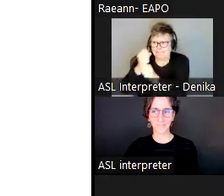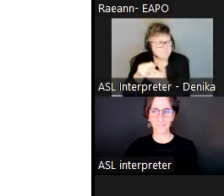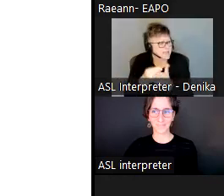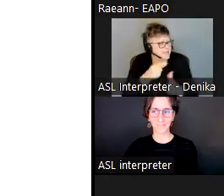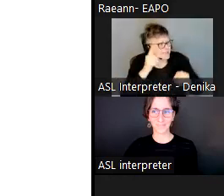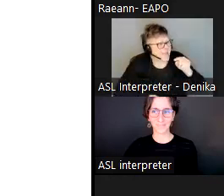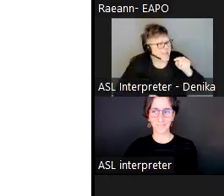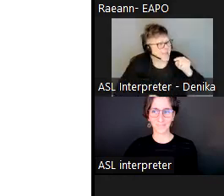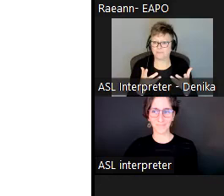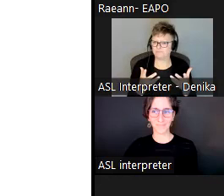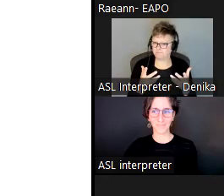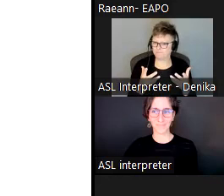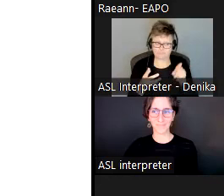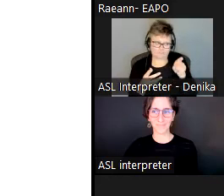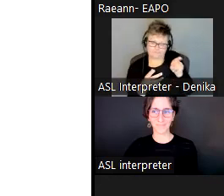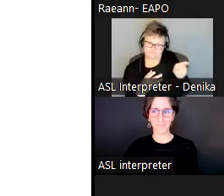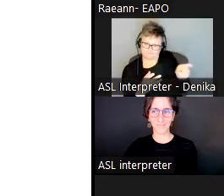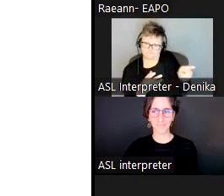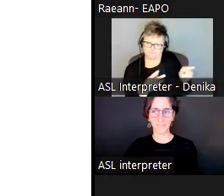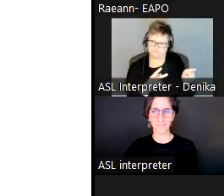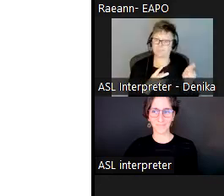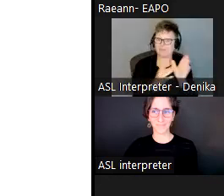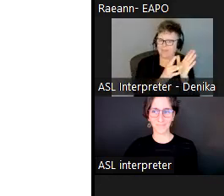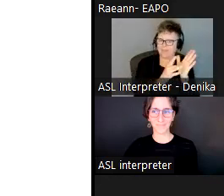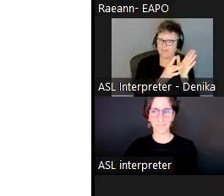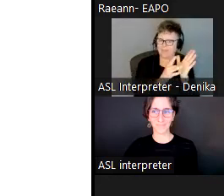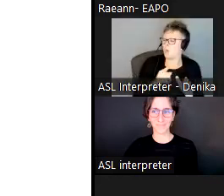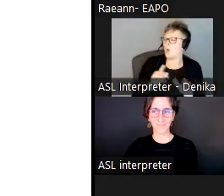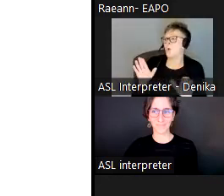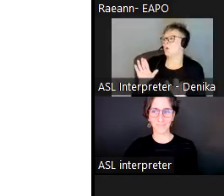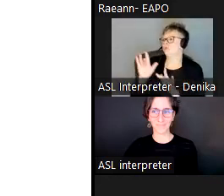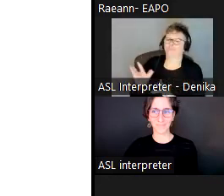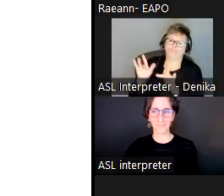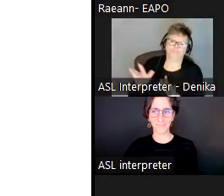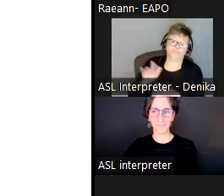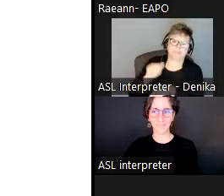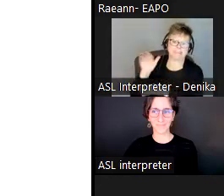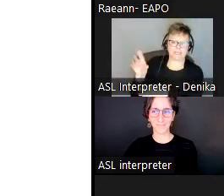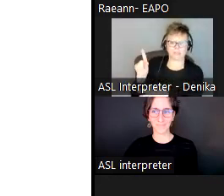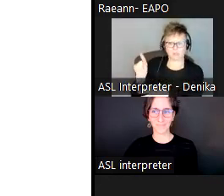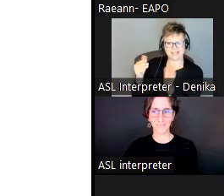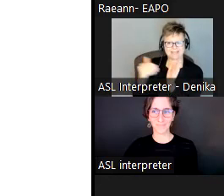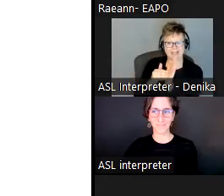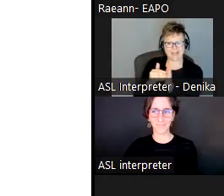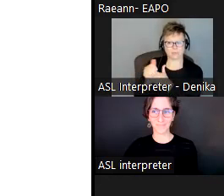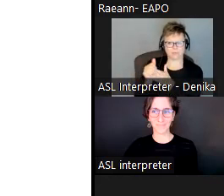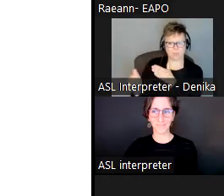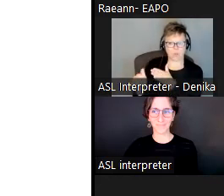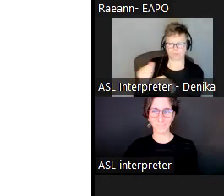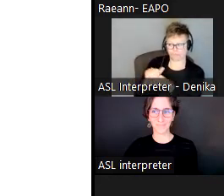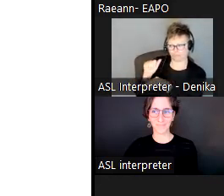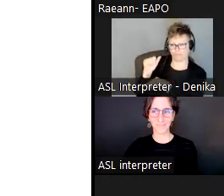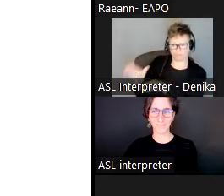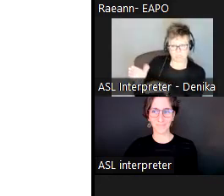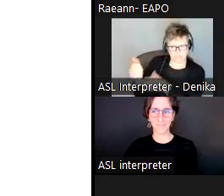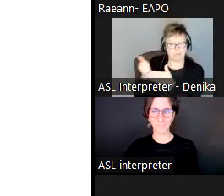victim ended up sending $20,000 to start the process for